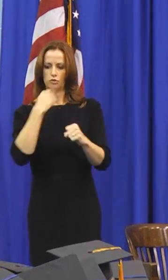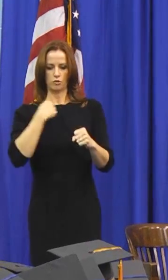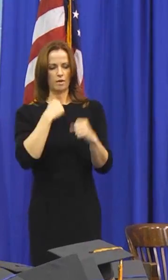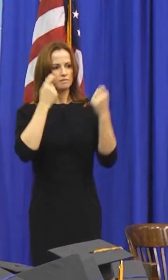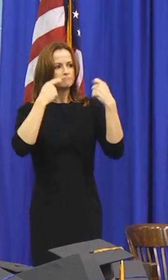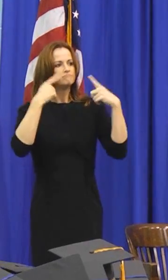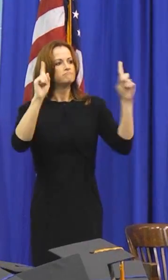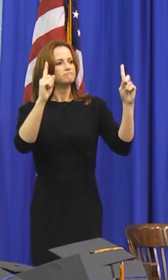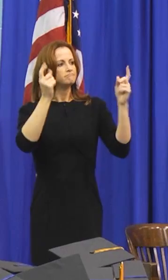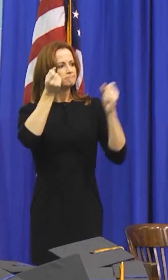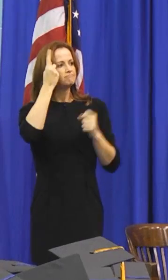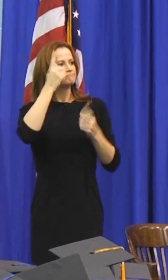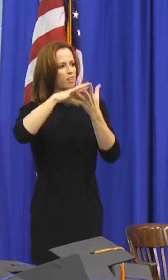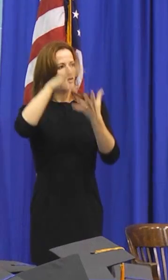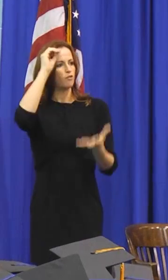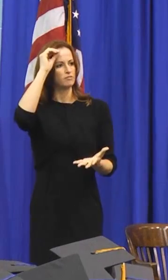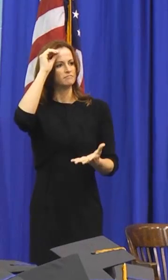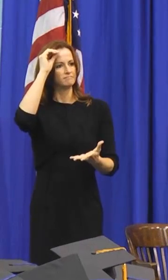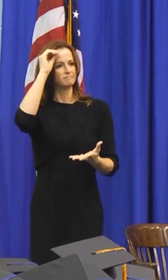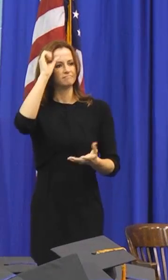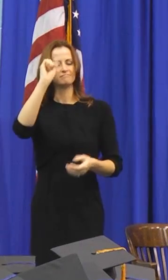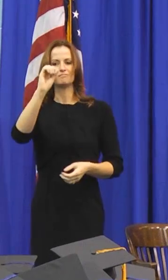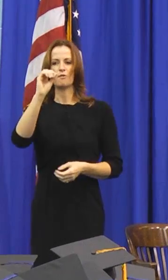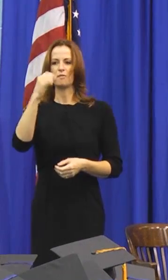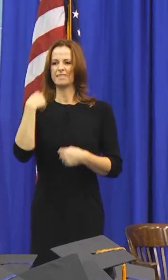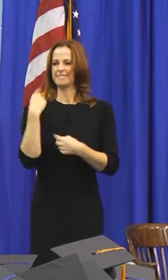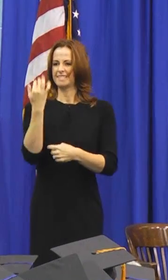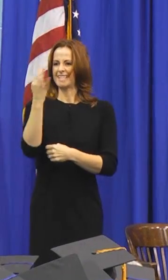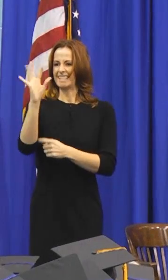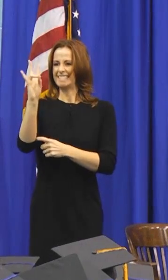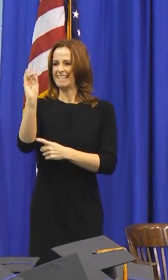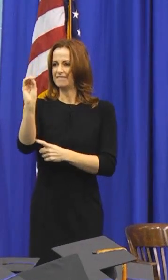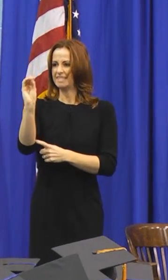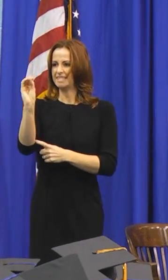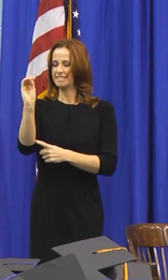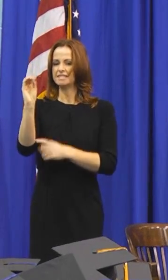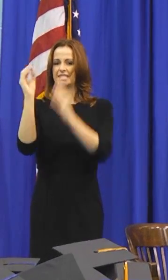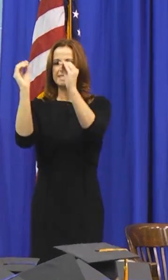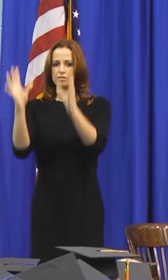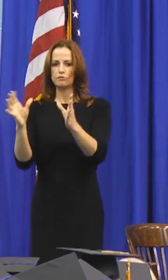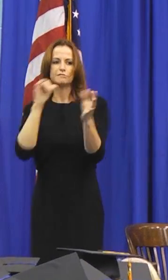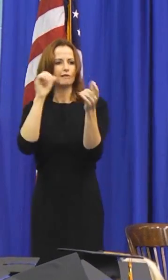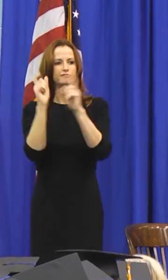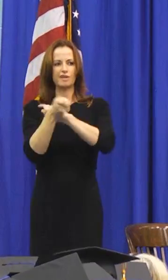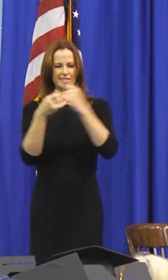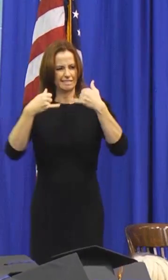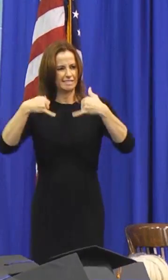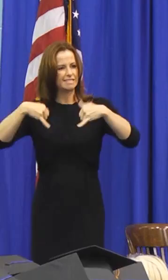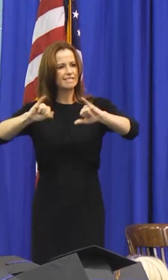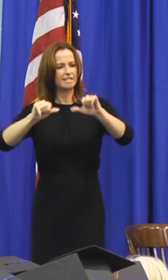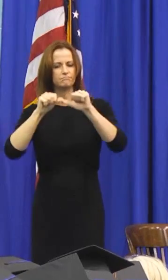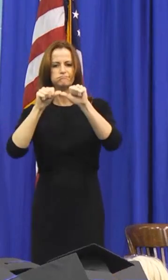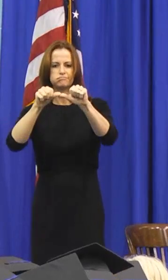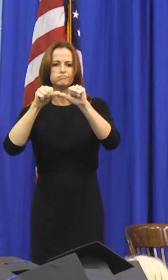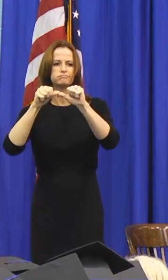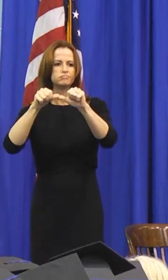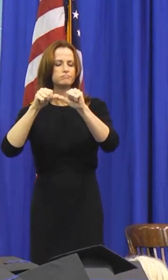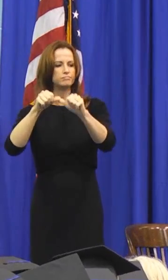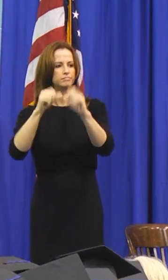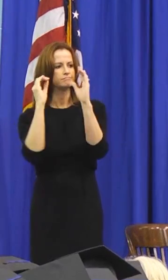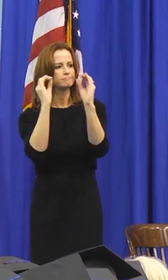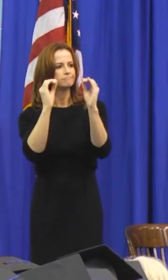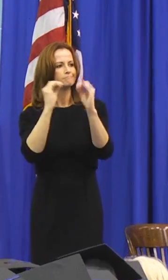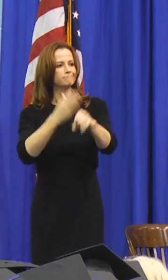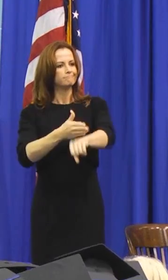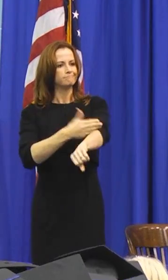now. So I have a sense of pride about this college. Your diploma is a symbol of your desire